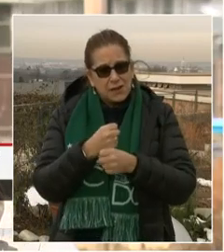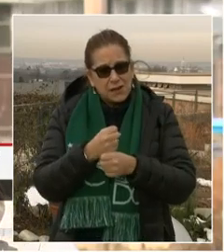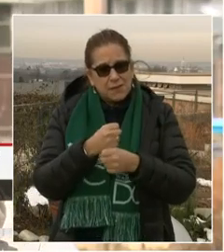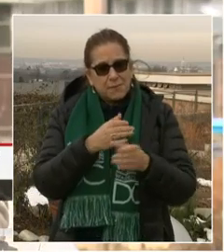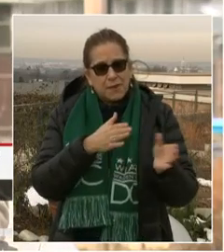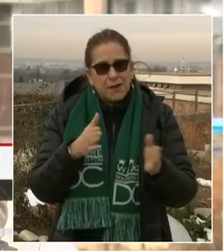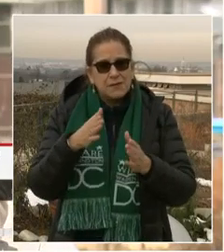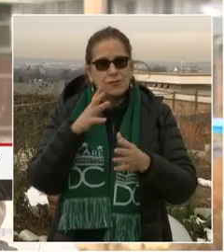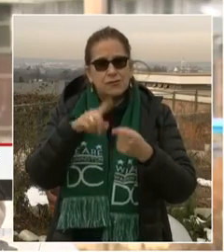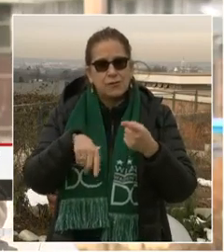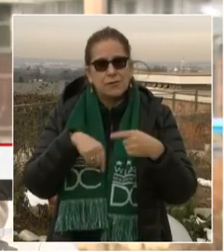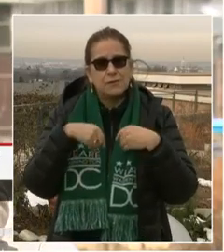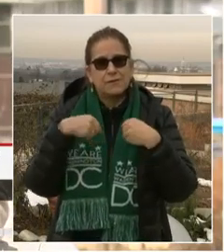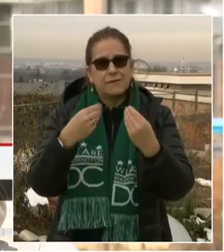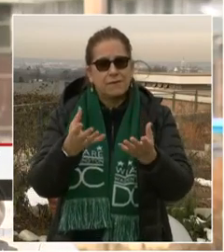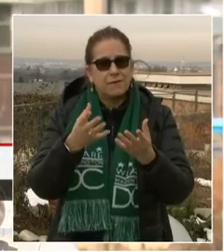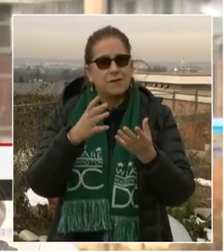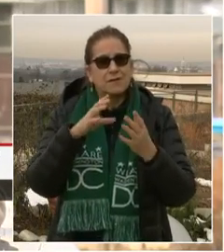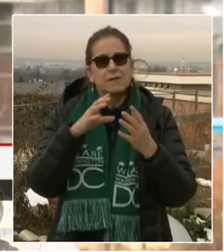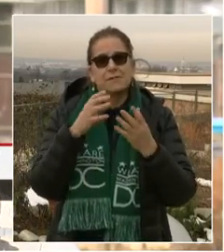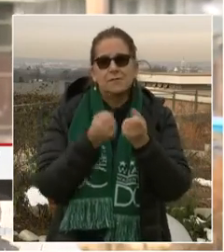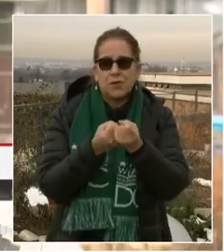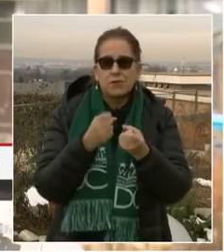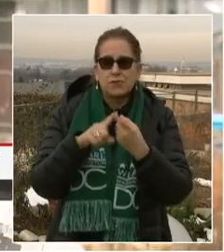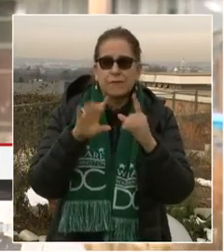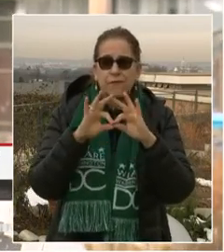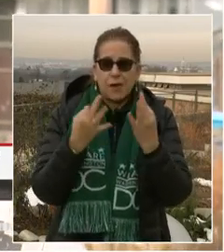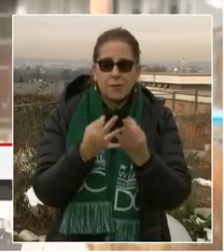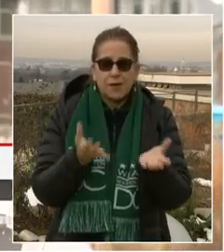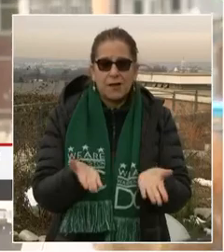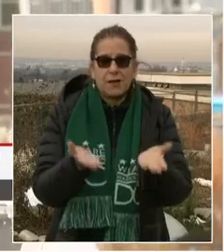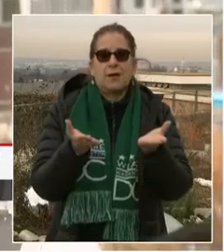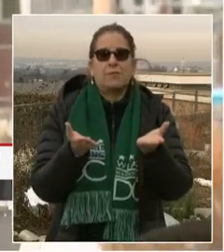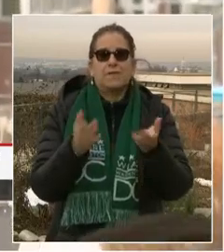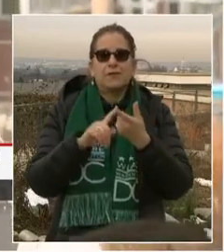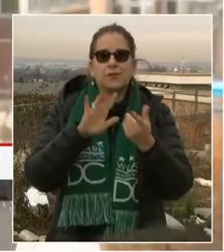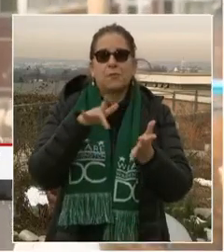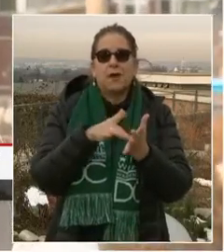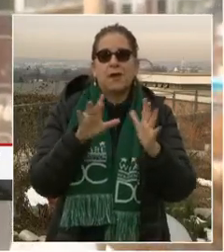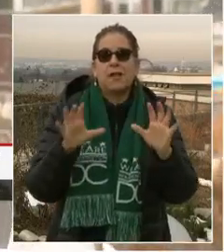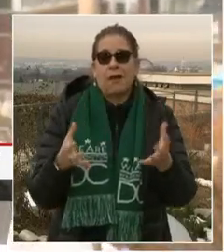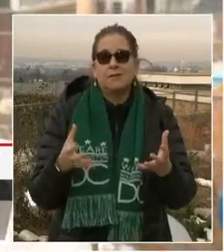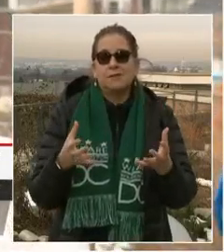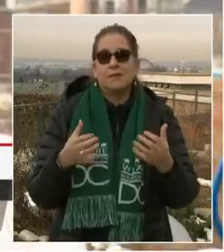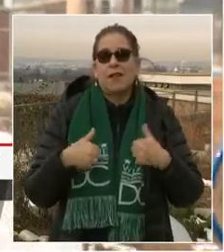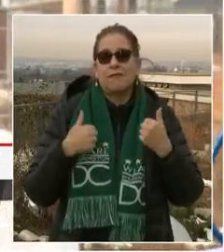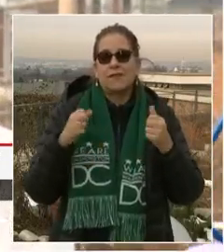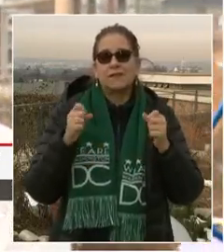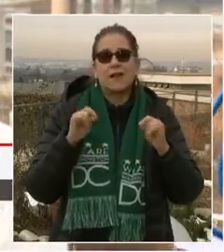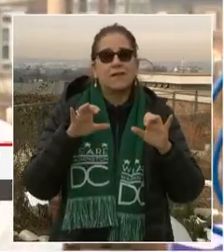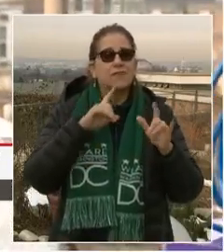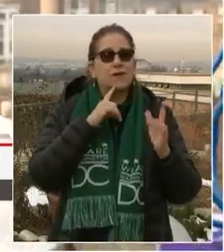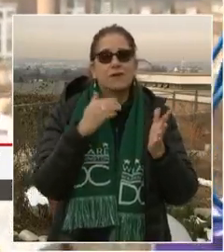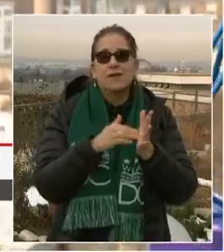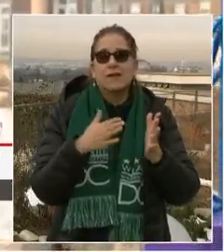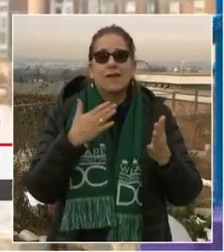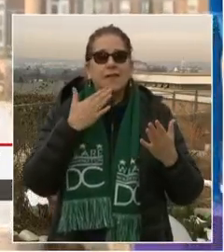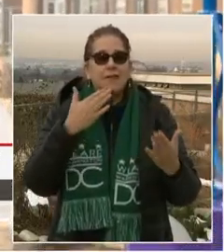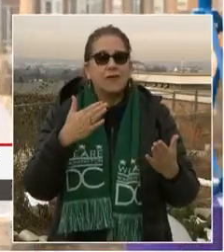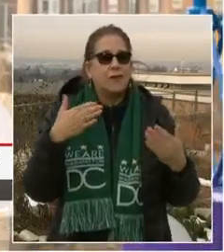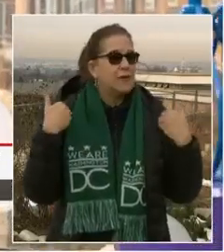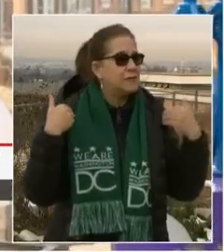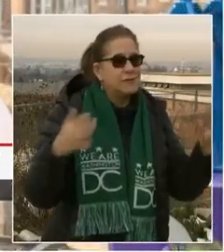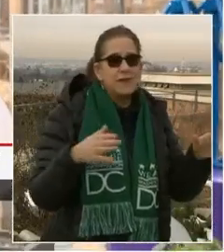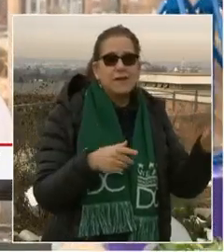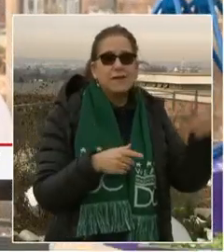class. So thank you, everyone. Thank you, Angel, and congratulations. Can we celebrate Angel? Yes, thank you for sharing